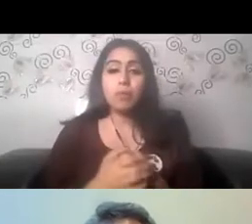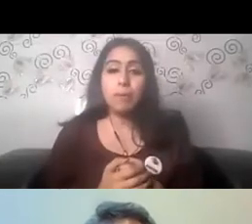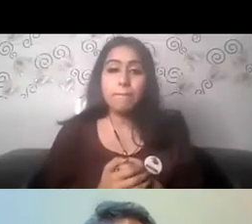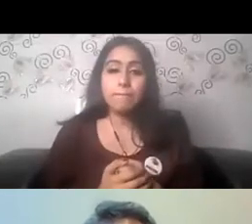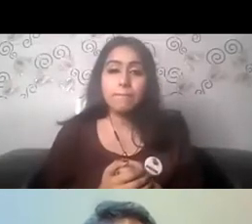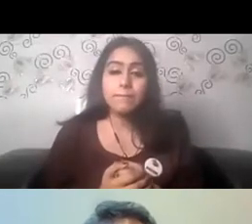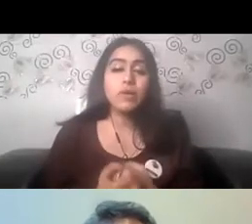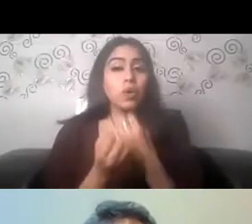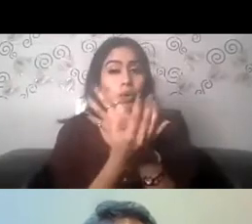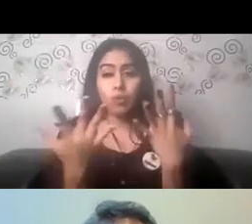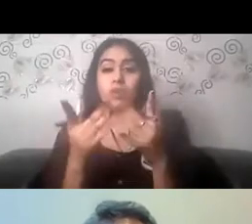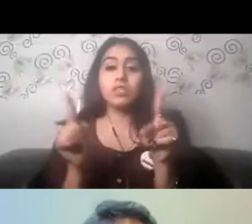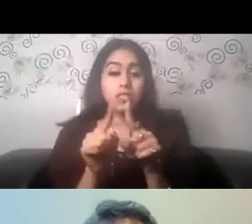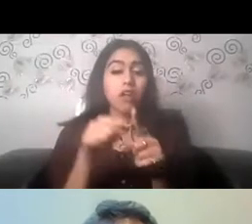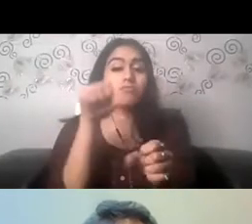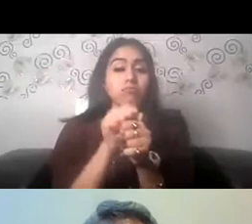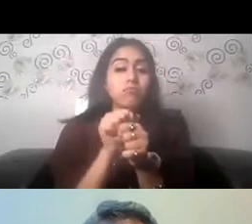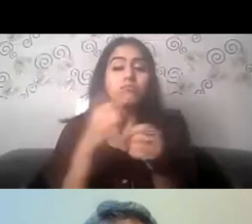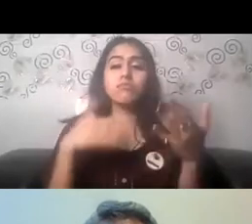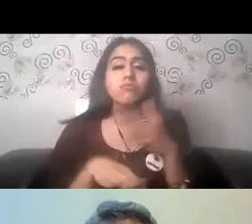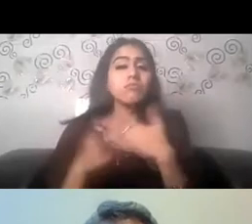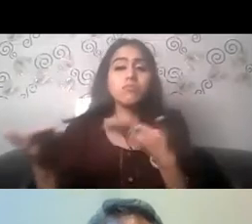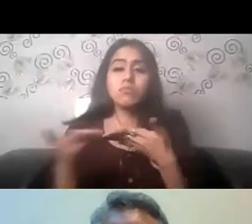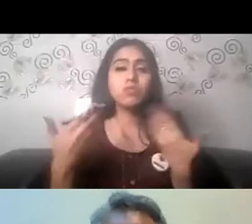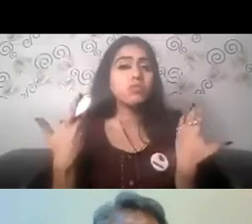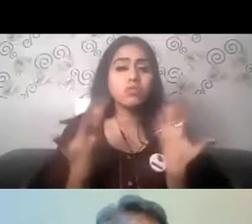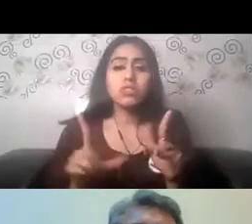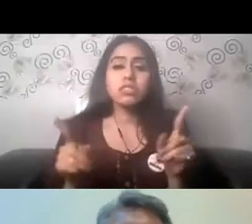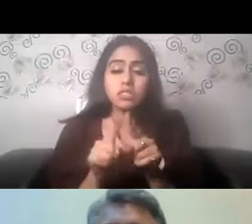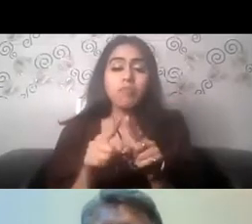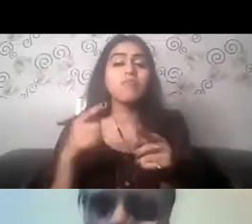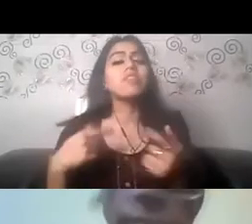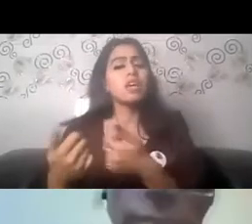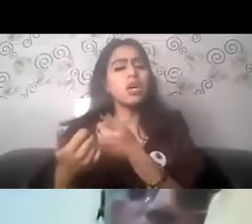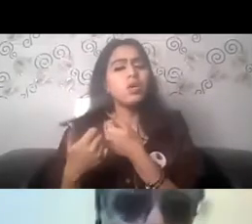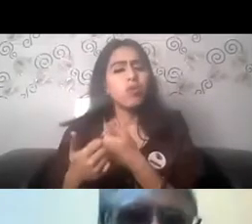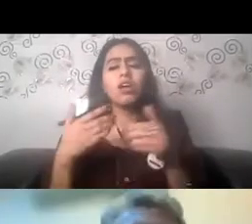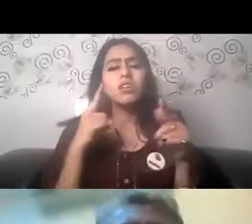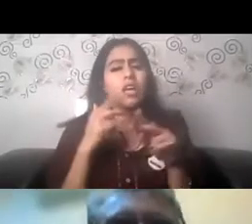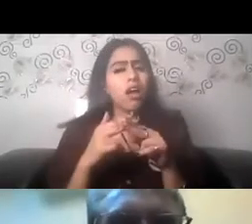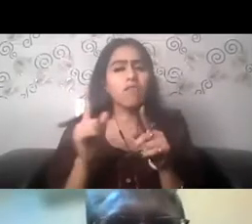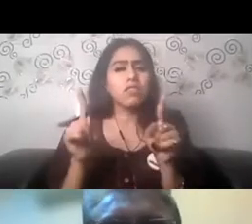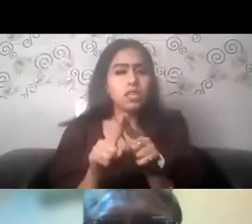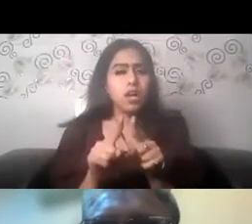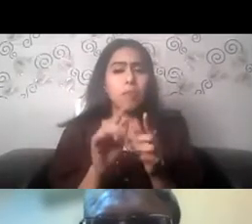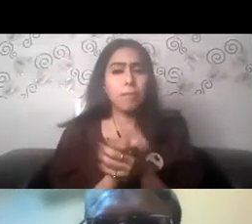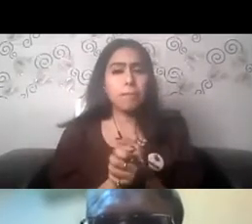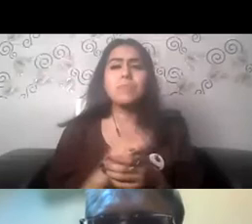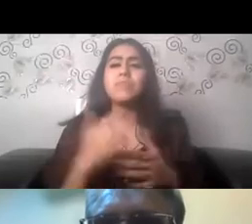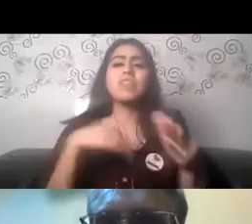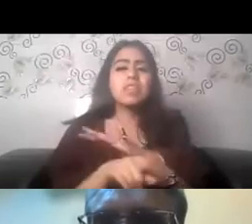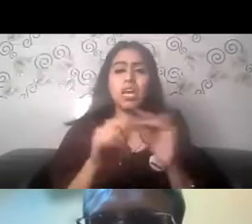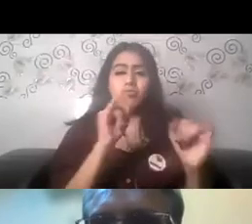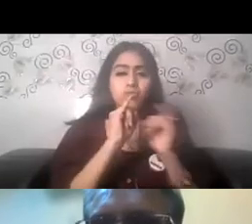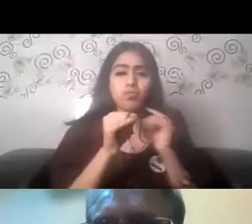of service-oriented companies, and what we find is that when we go in with our recruitment drives,